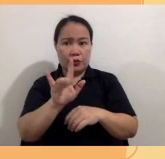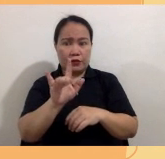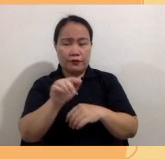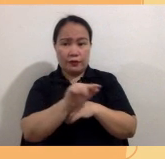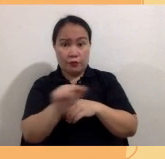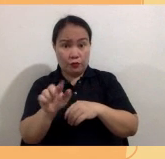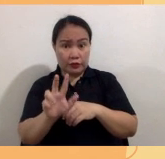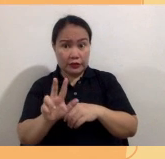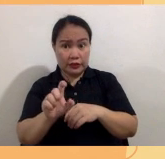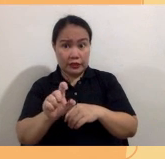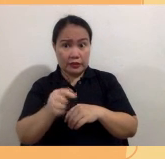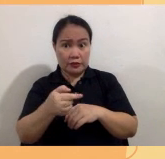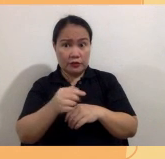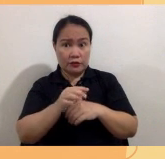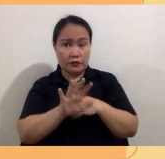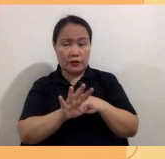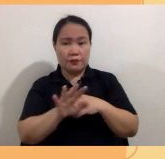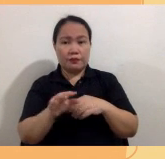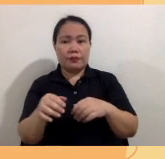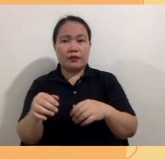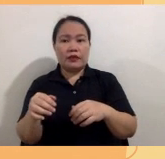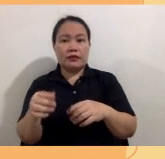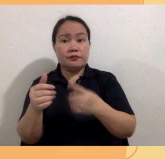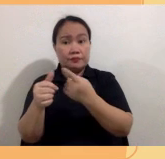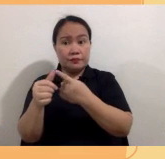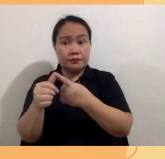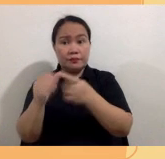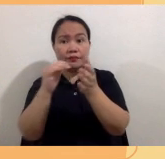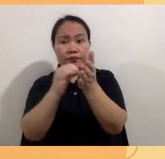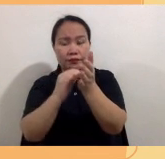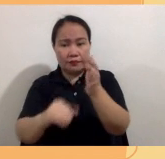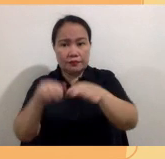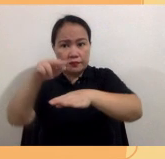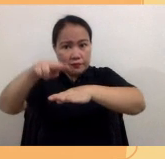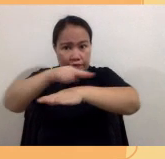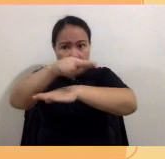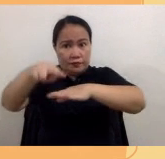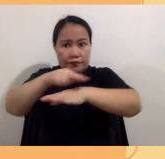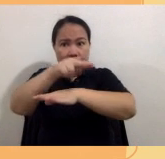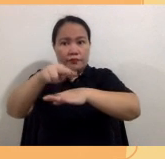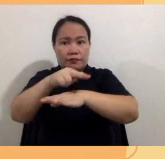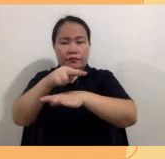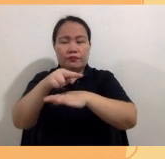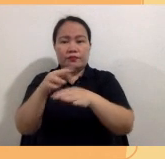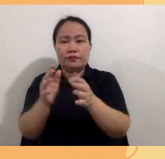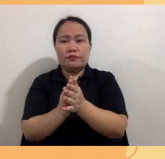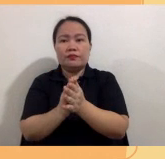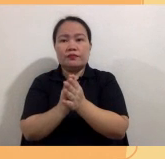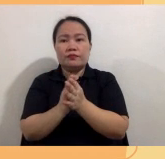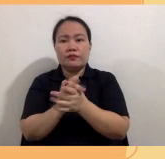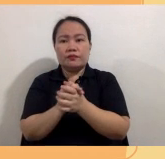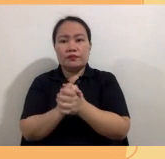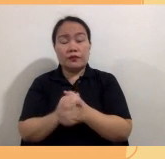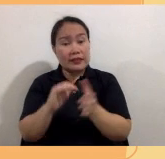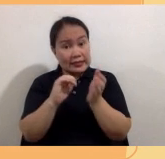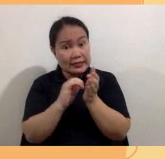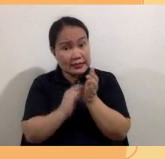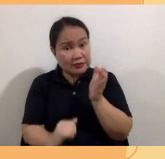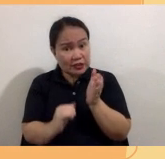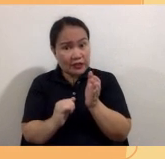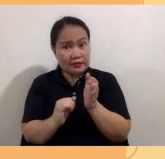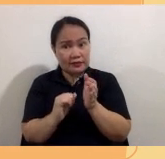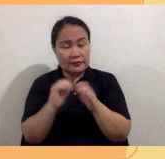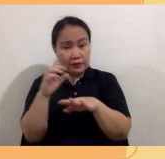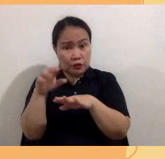5. So, first, subtract the numerator. Okay. In subtracting the numerator, since nasa subtract